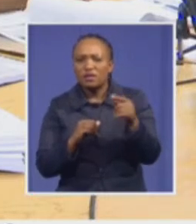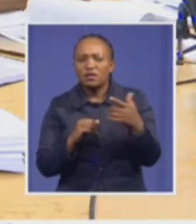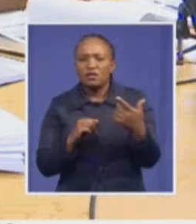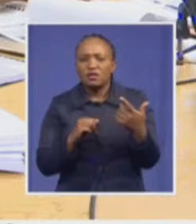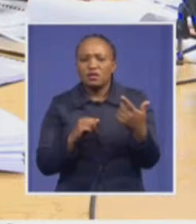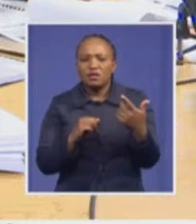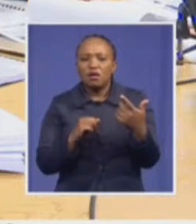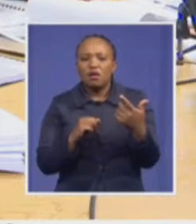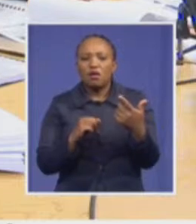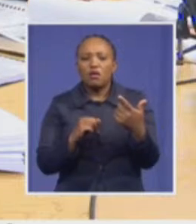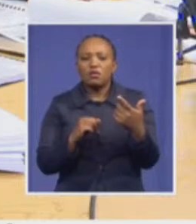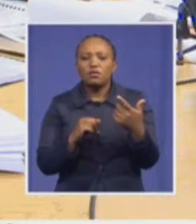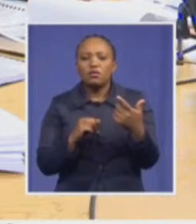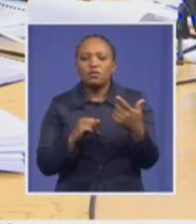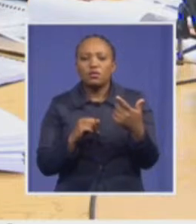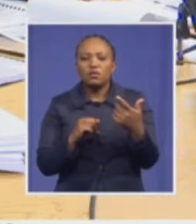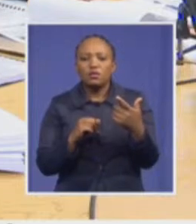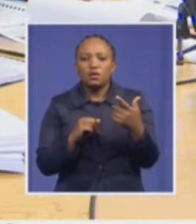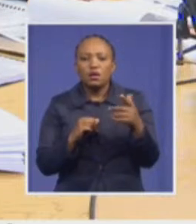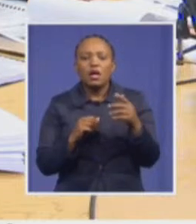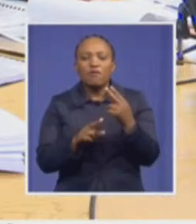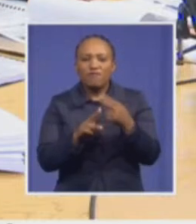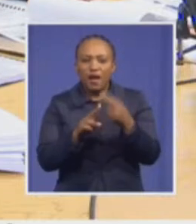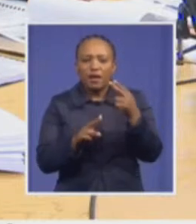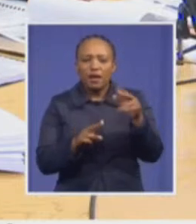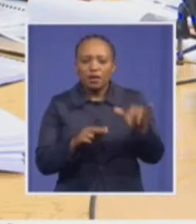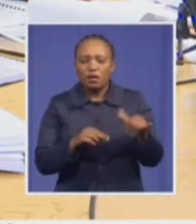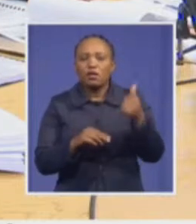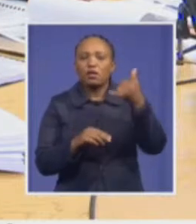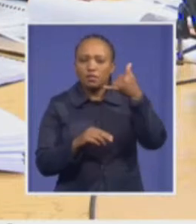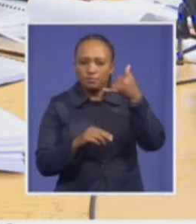being, if I can't get hold of suspect,